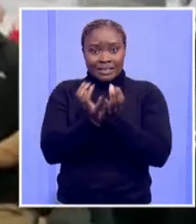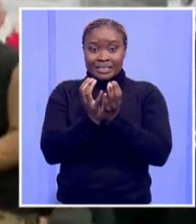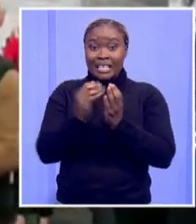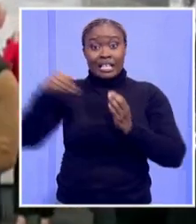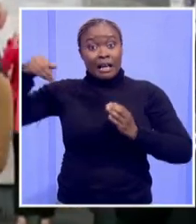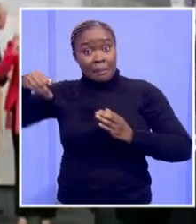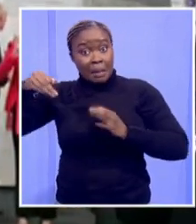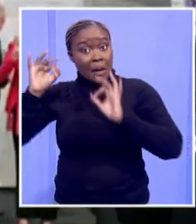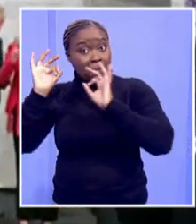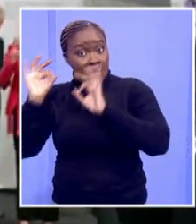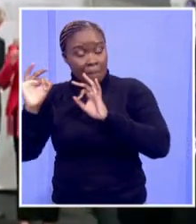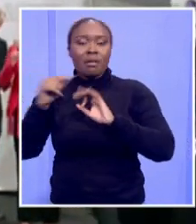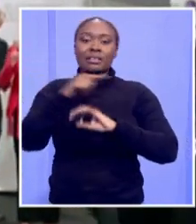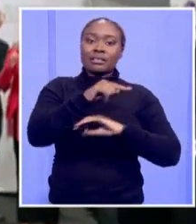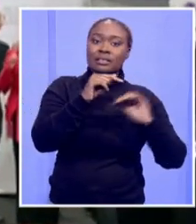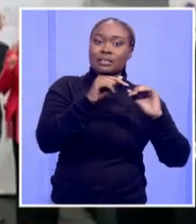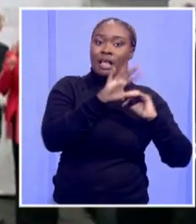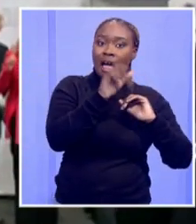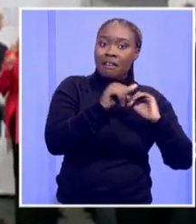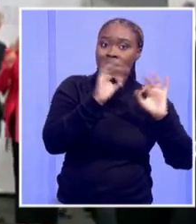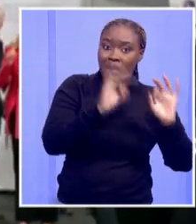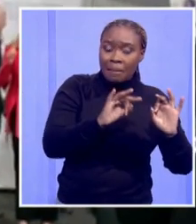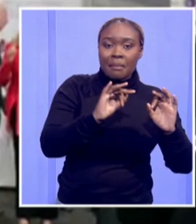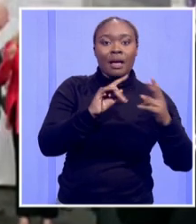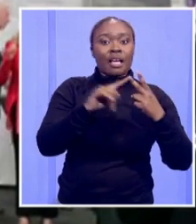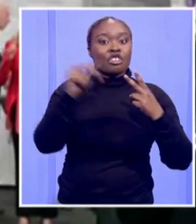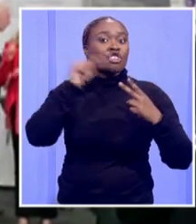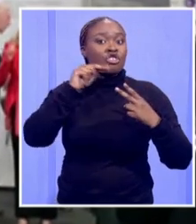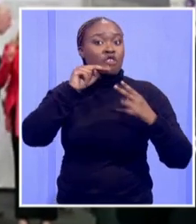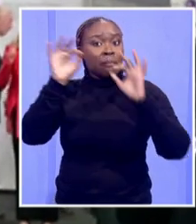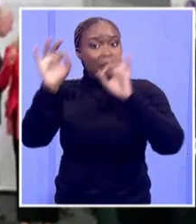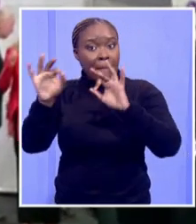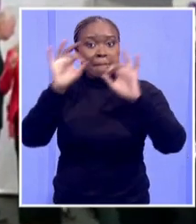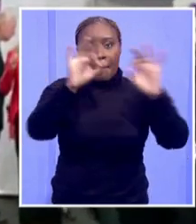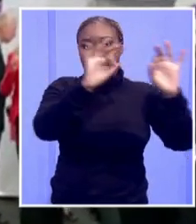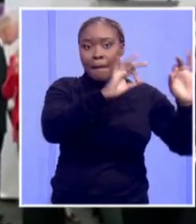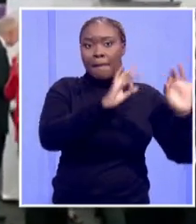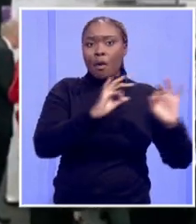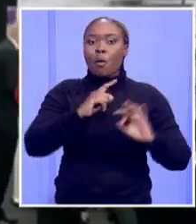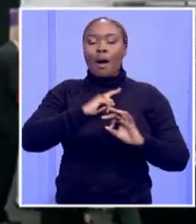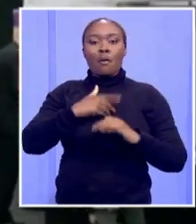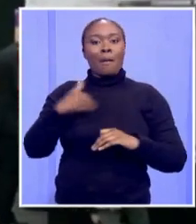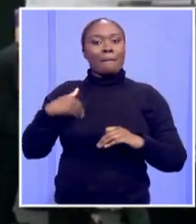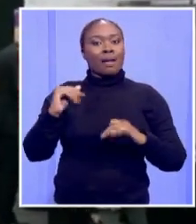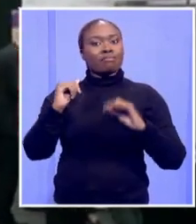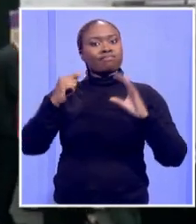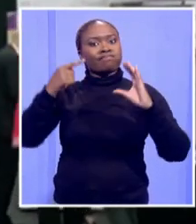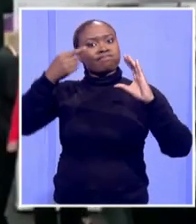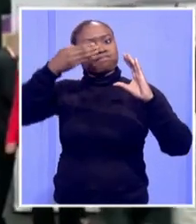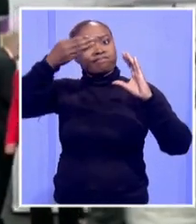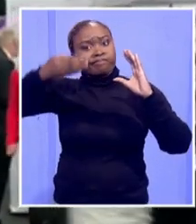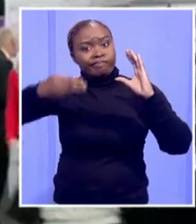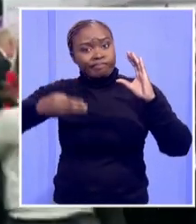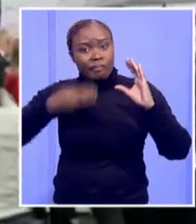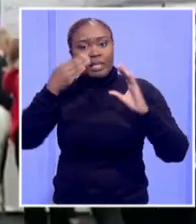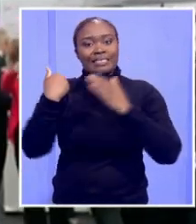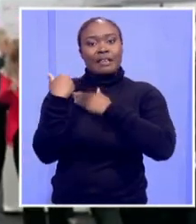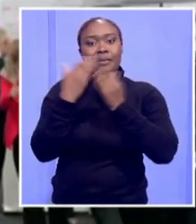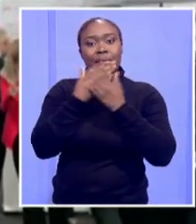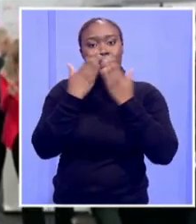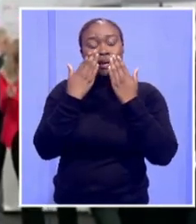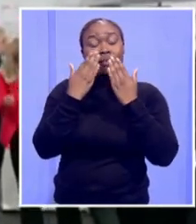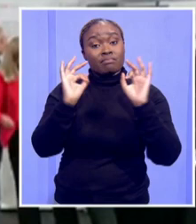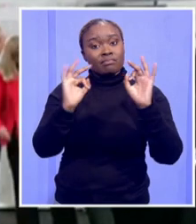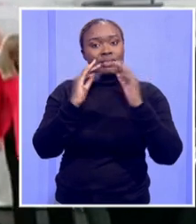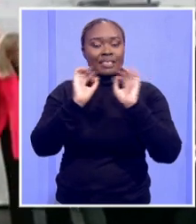right in South Africa, in Nigeria. We need to get it right everywhere so that women everywhere can be safe. And where do you think South Africa needs to